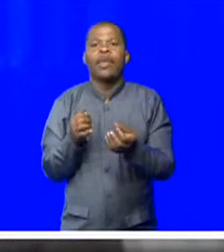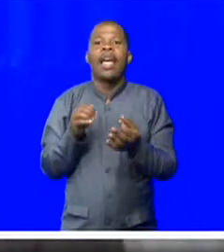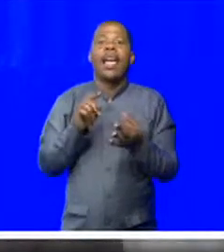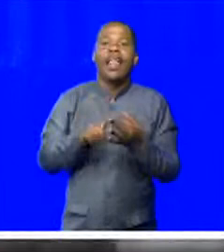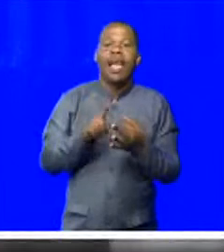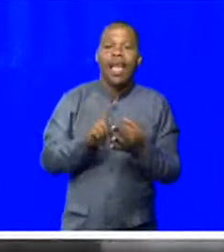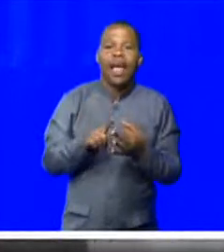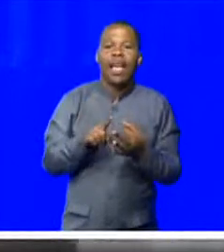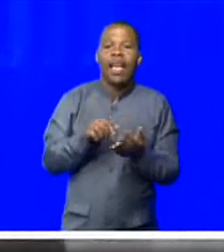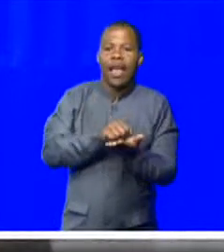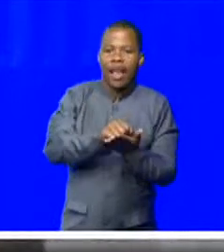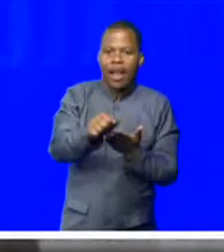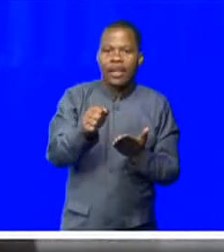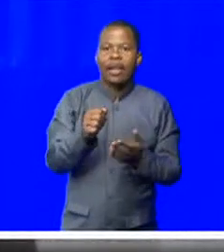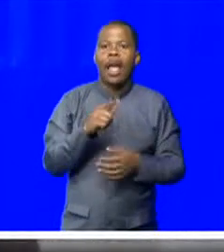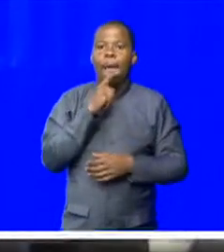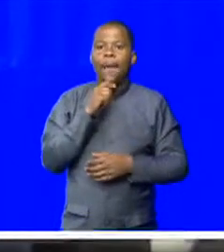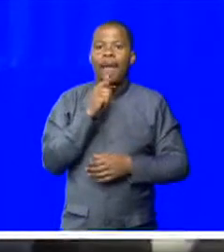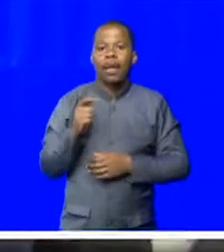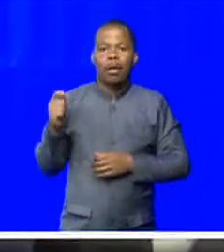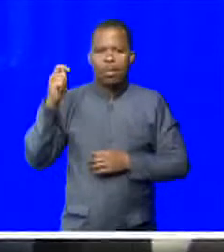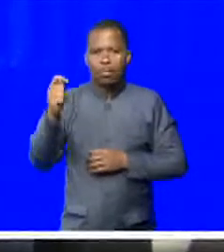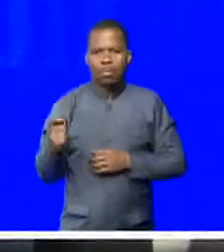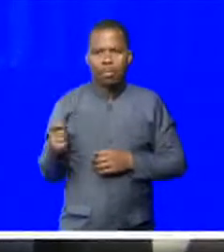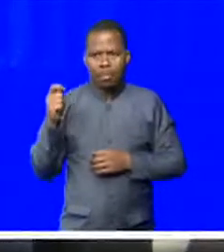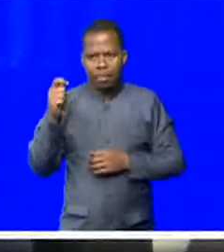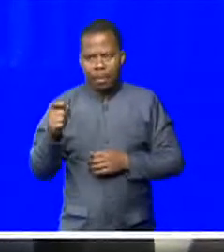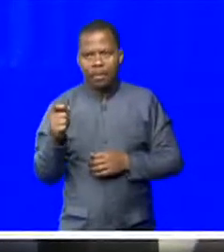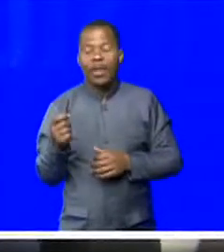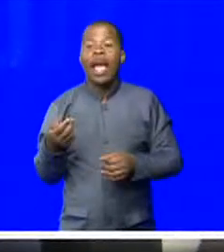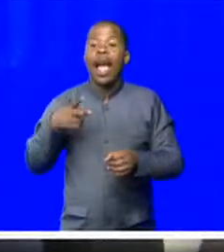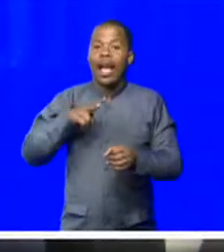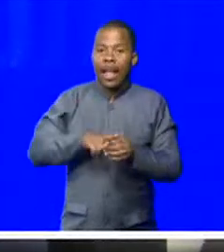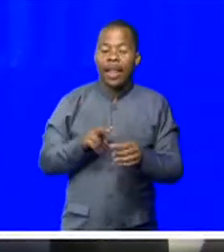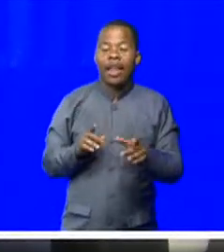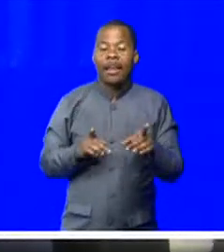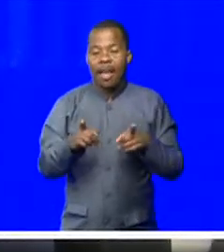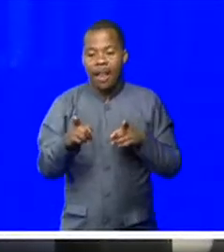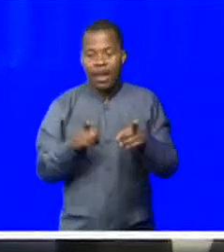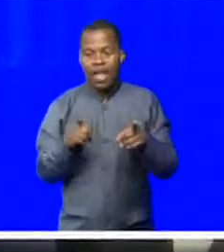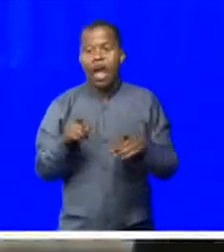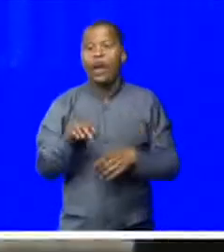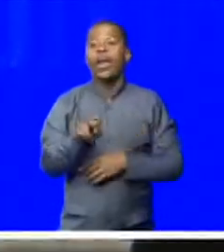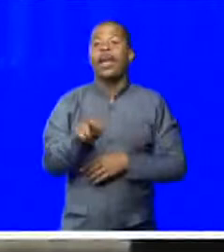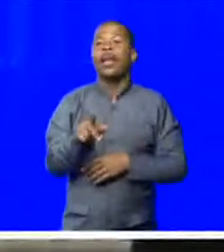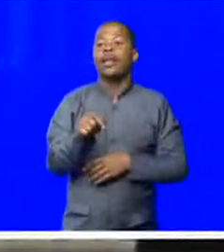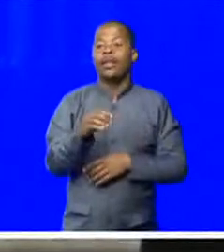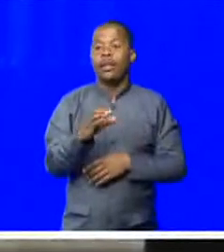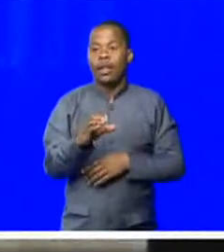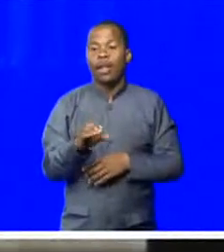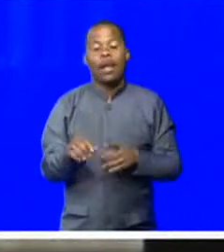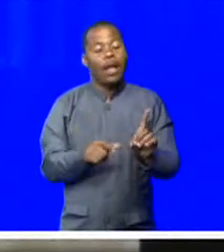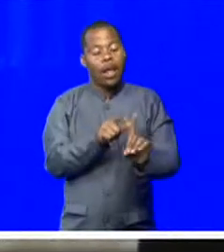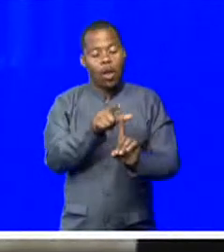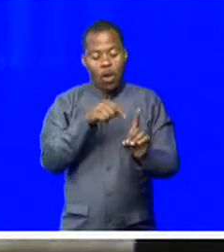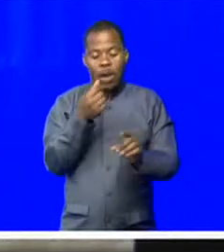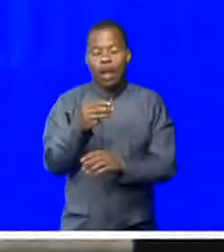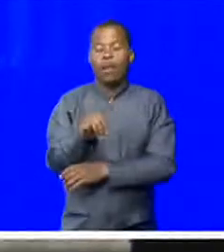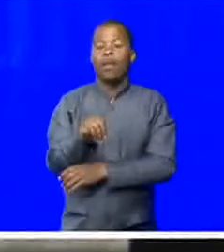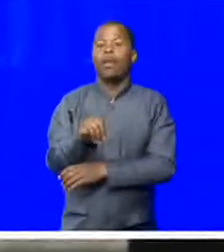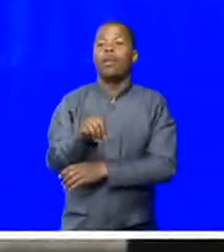Ingwala, Budimba, and many others. Eswatini National Archives Director Ncoba Msibi says Eswatini record-keeping rate is